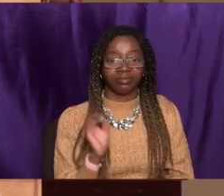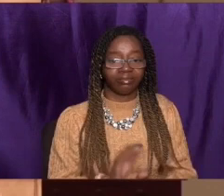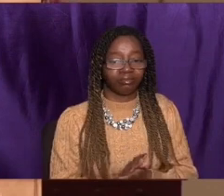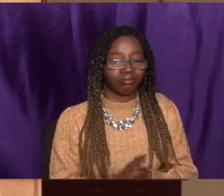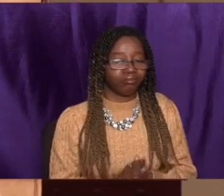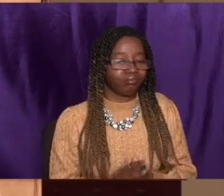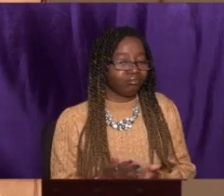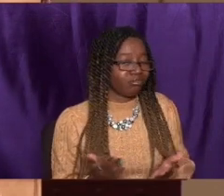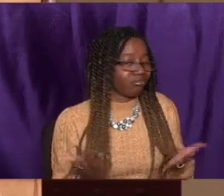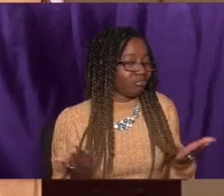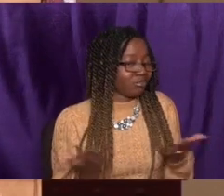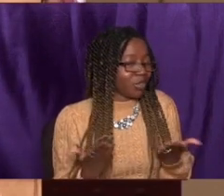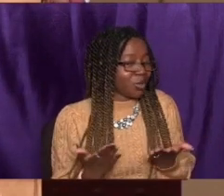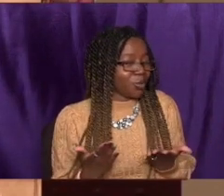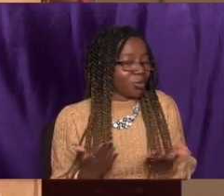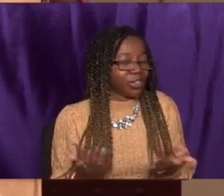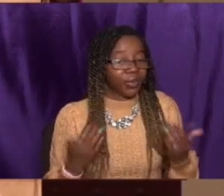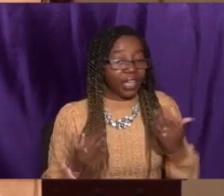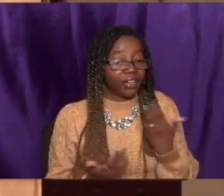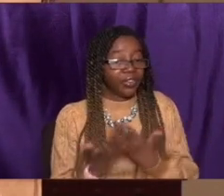what that you got in your hand?